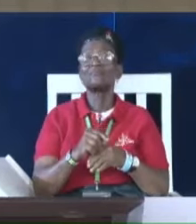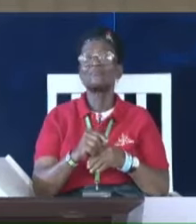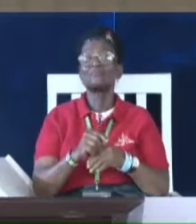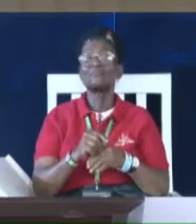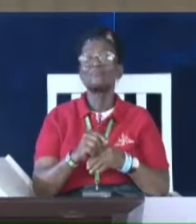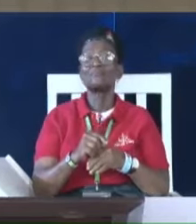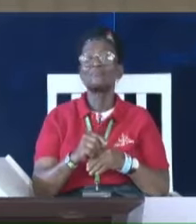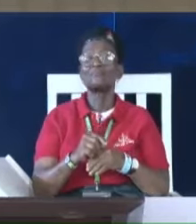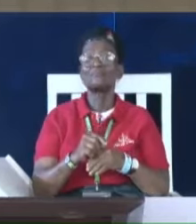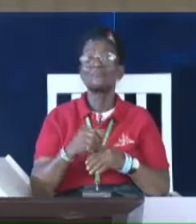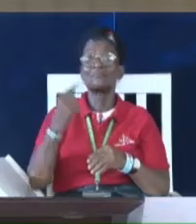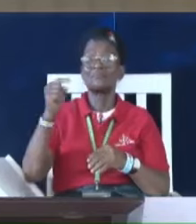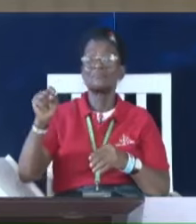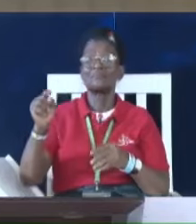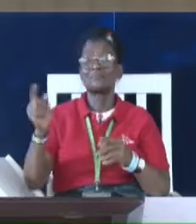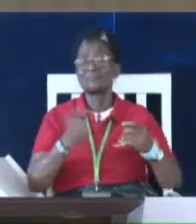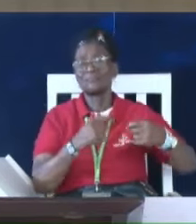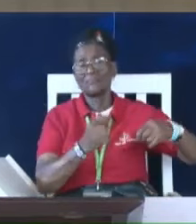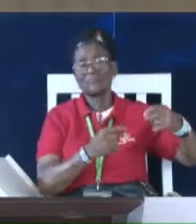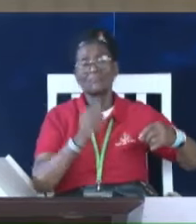the band will begin to lead.